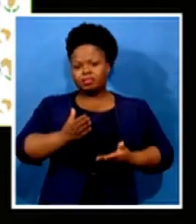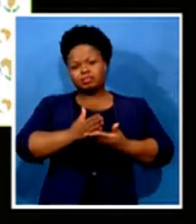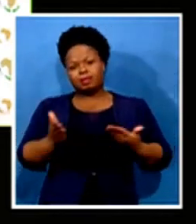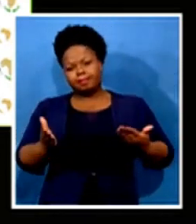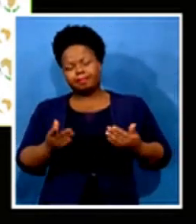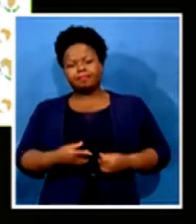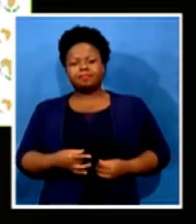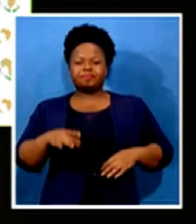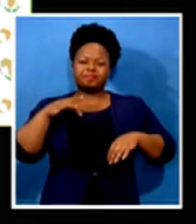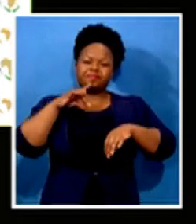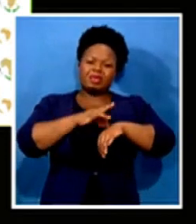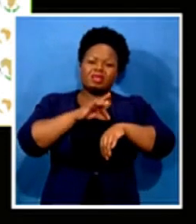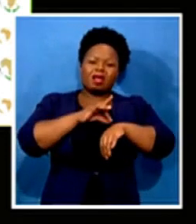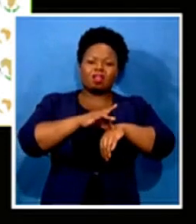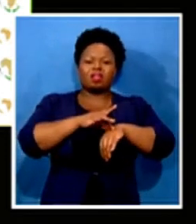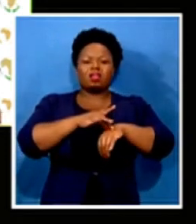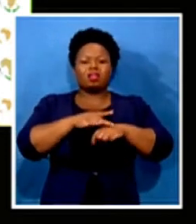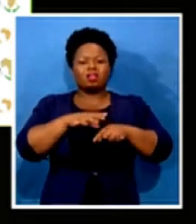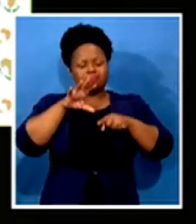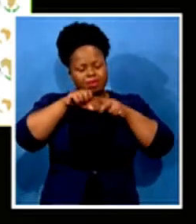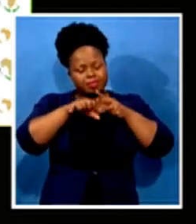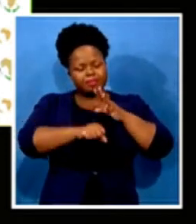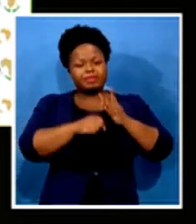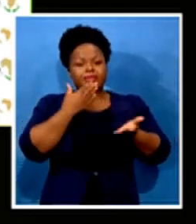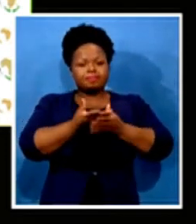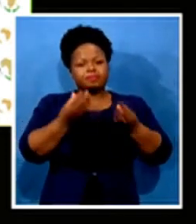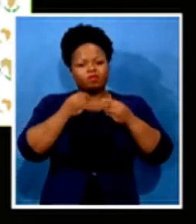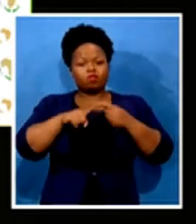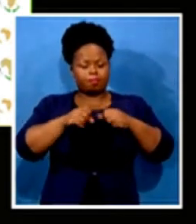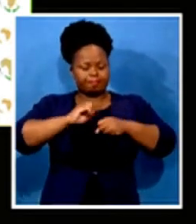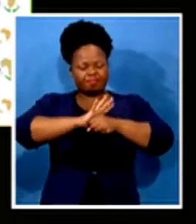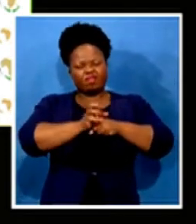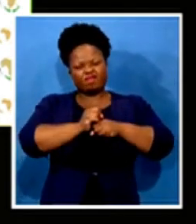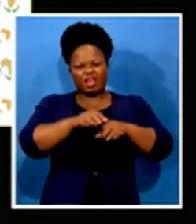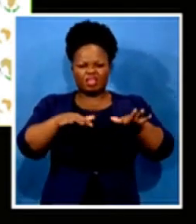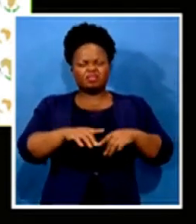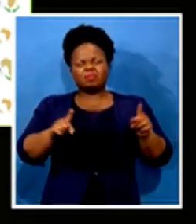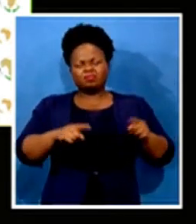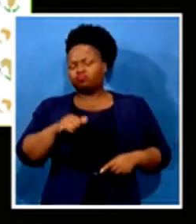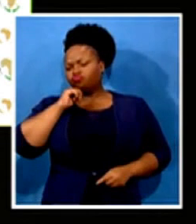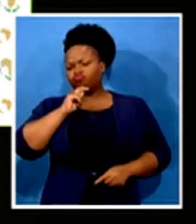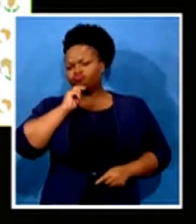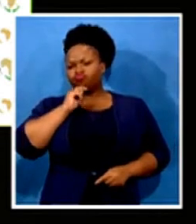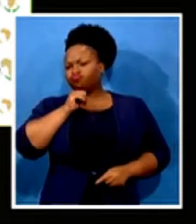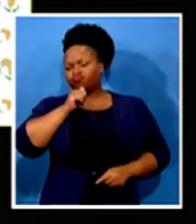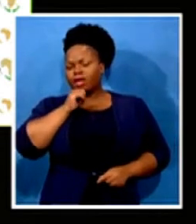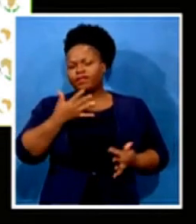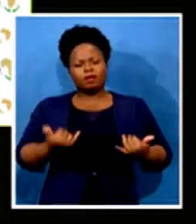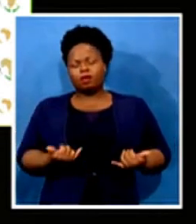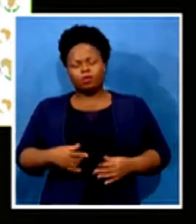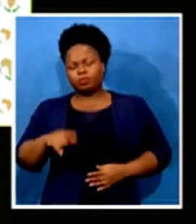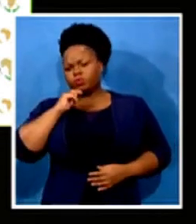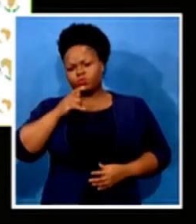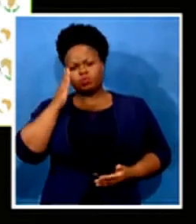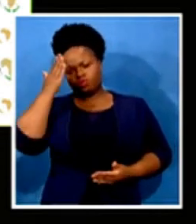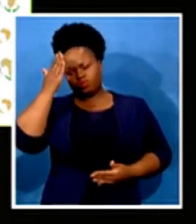outcomes that are related to the virus. But for now, we absolutely know that there is no effect on the ability to